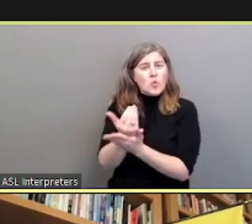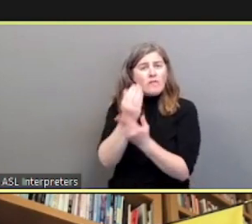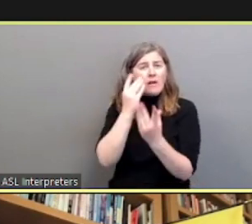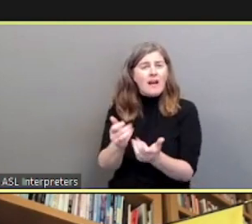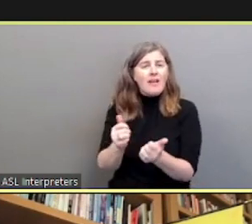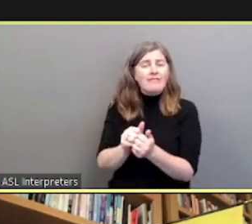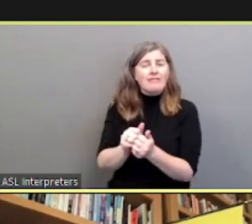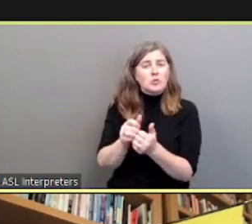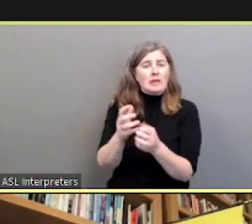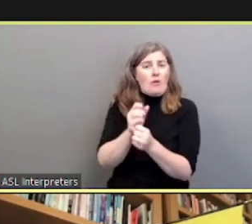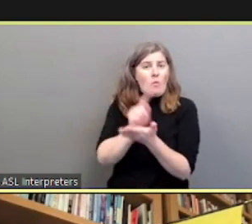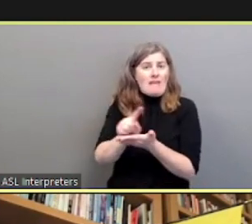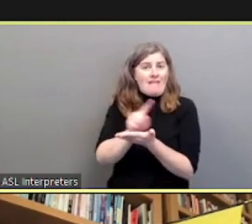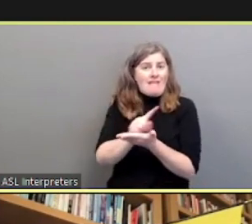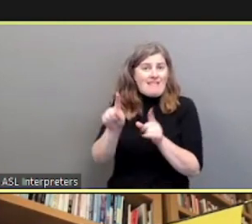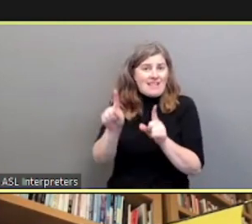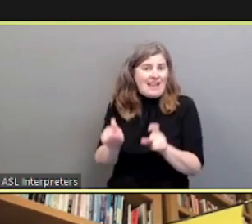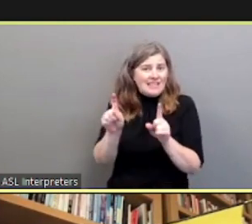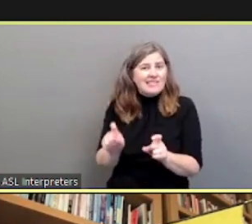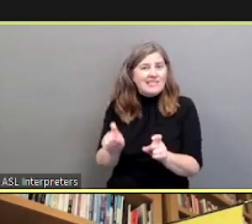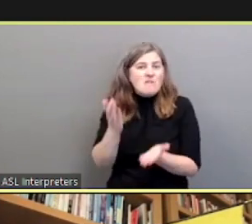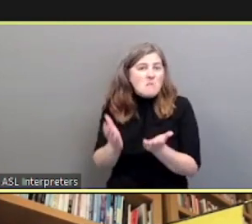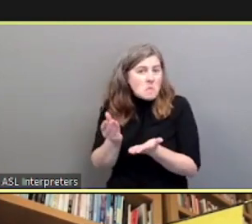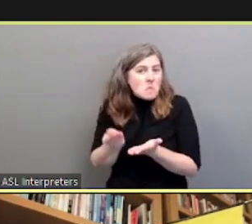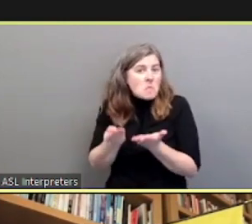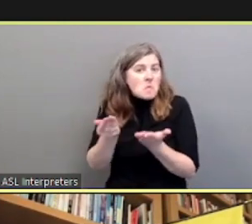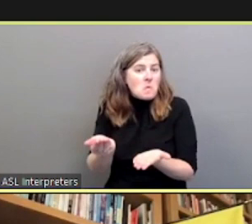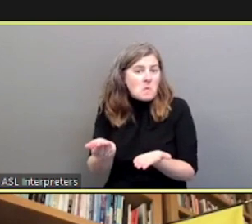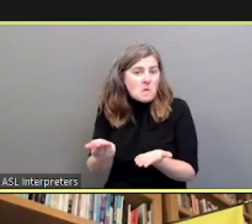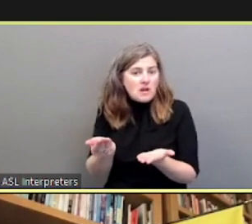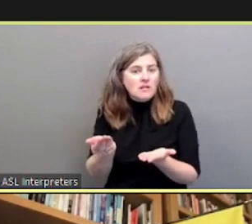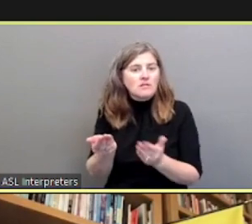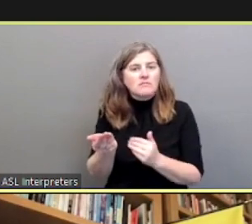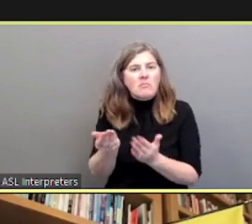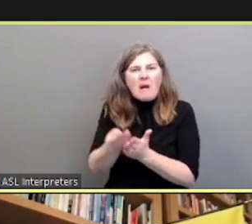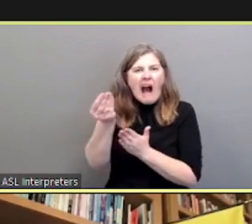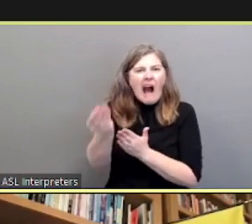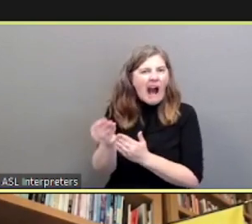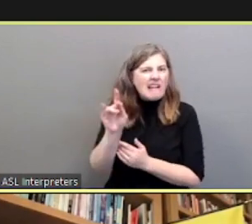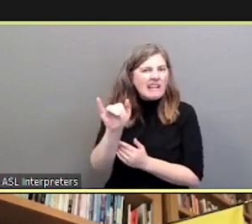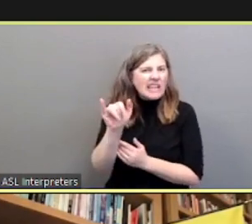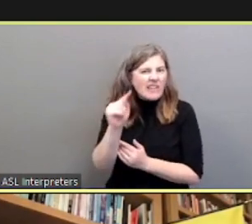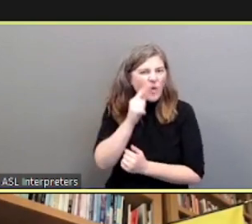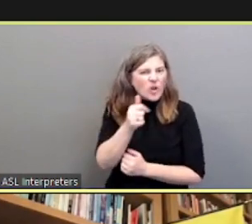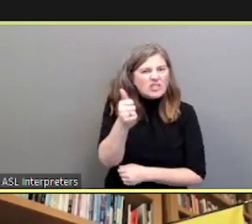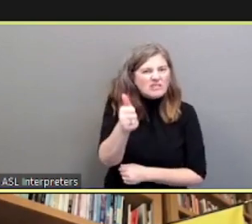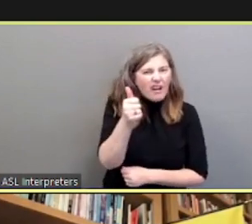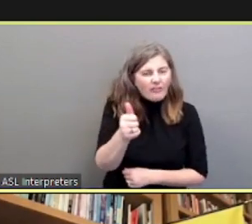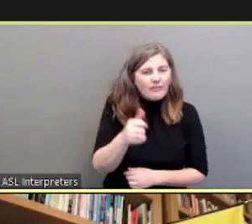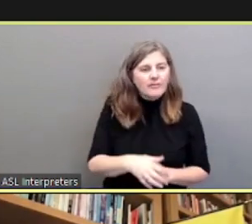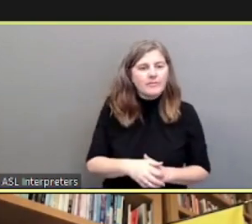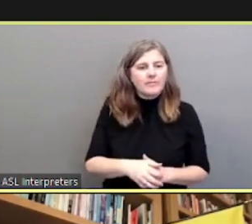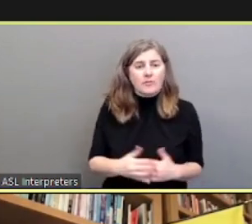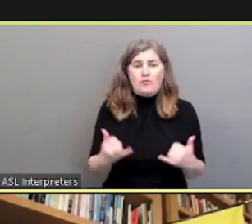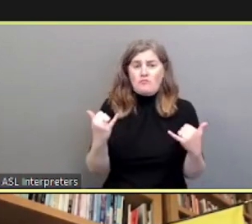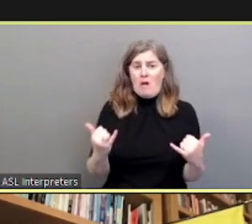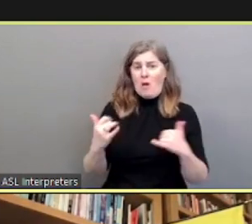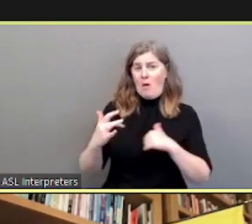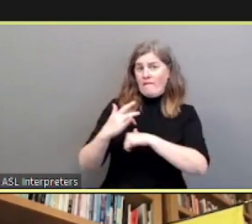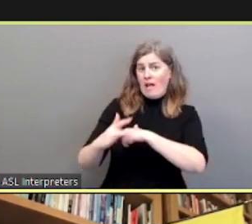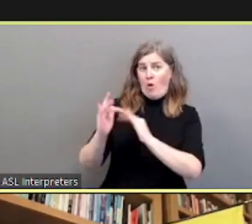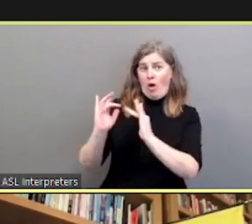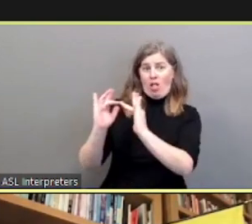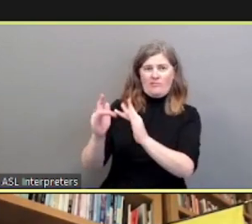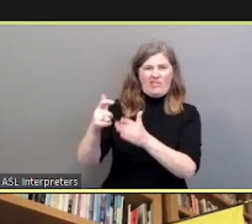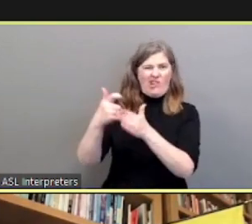weekly testing, you may want to just buy a kit of these. Right now, they're available online